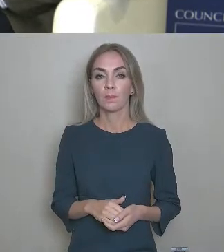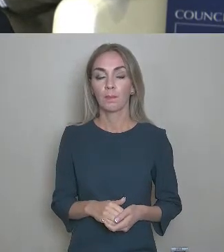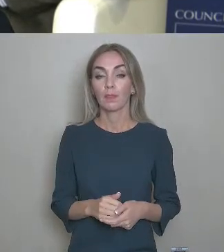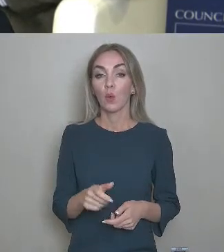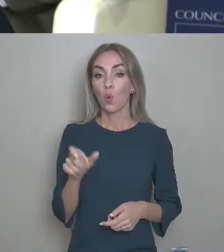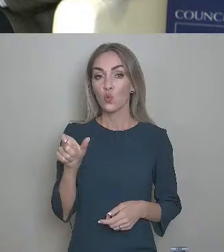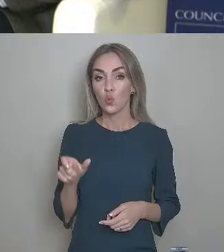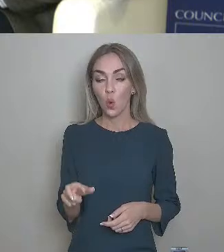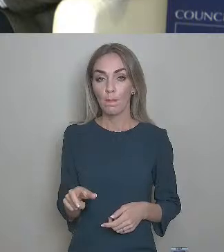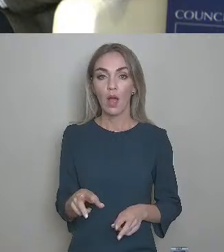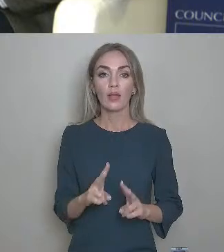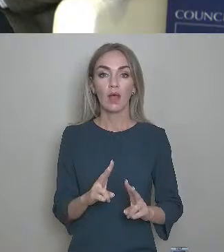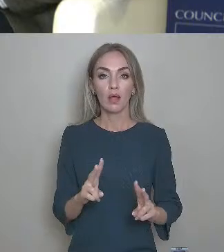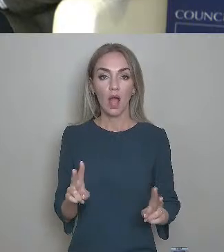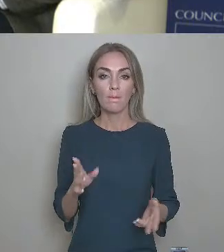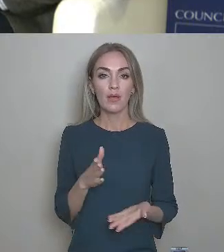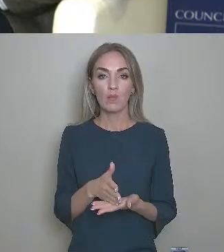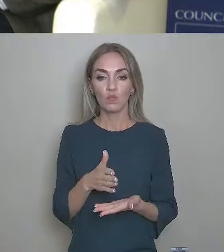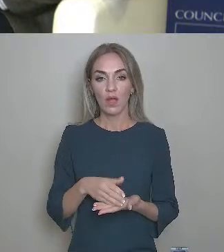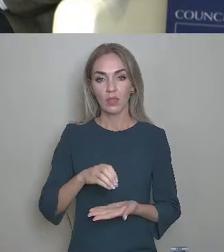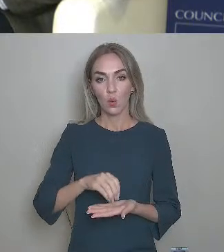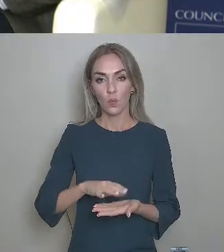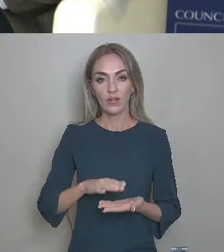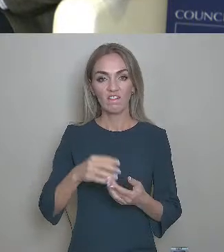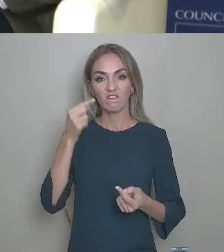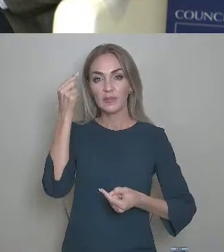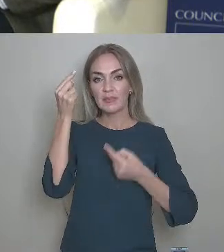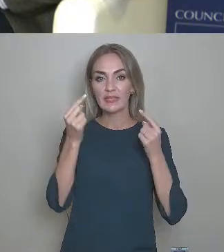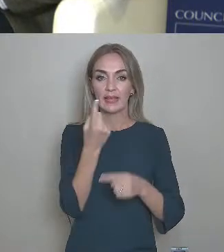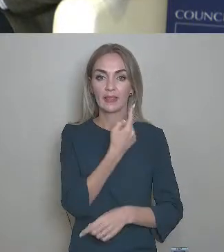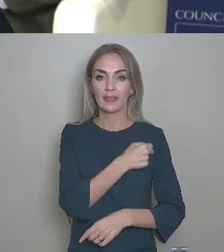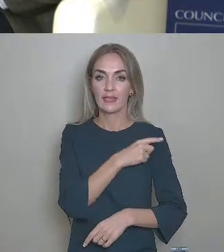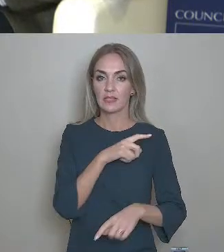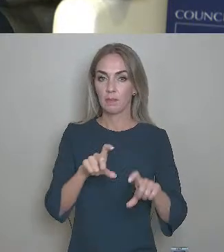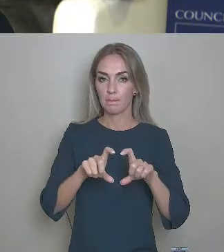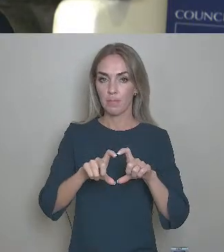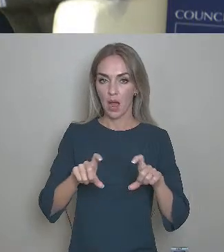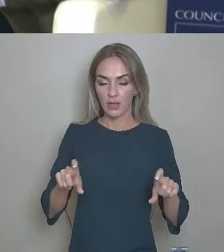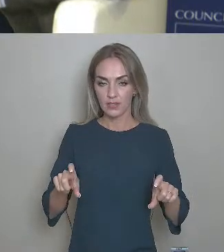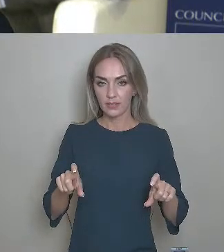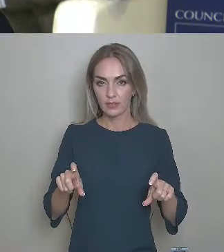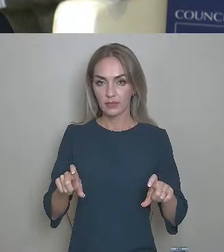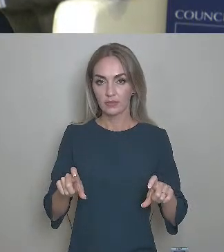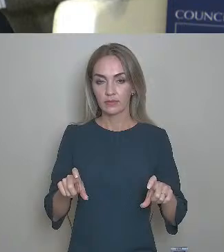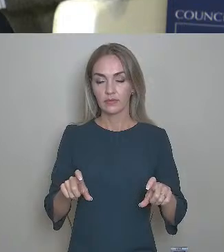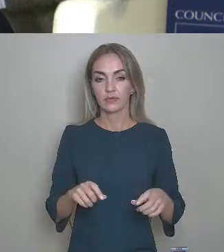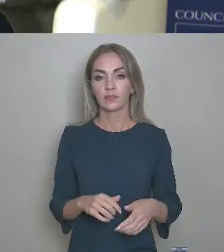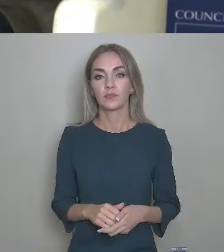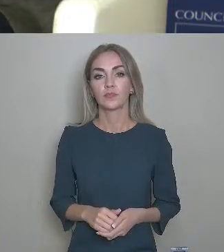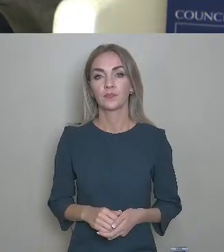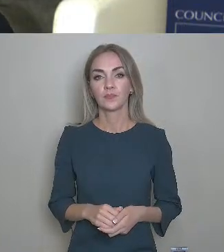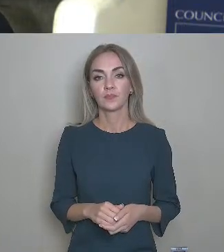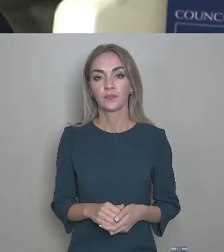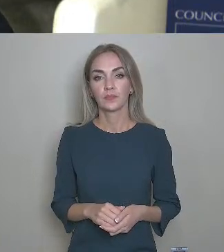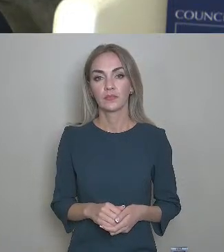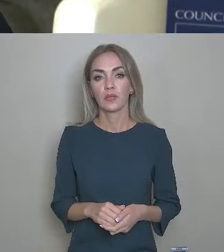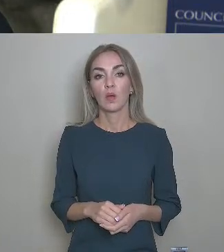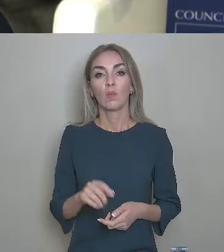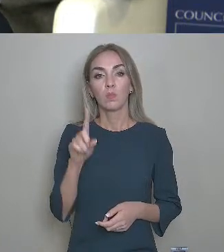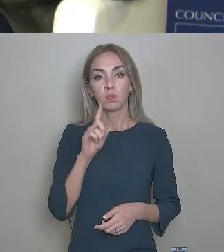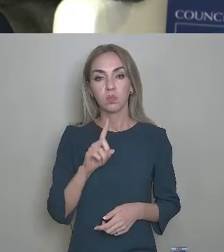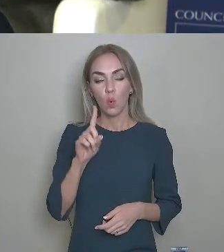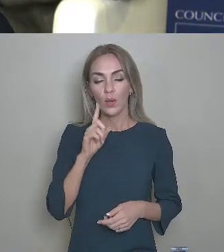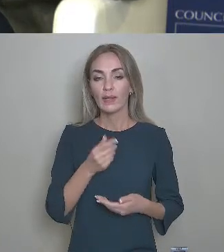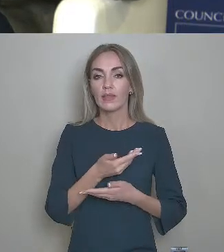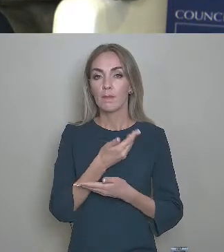limited capacity and lack of legal capacity. If that's the person with mental health issues and there is a certificate to prove that,